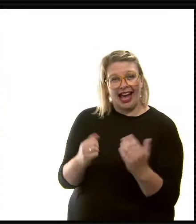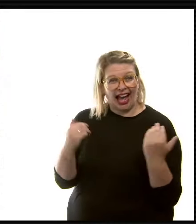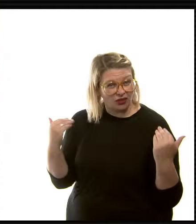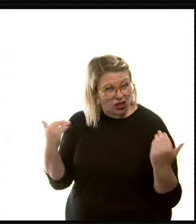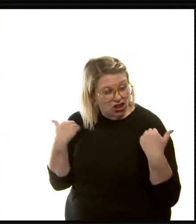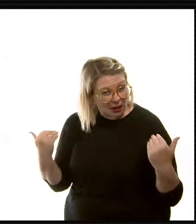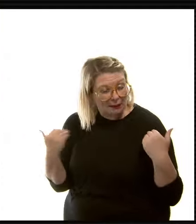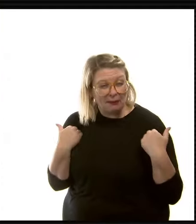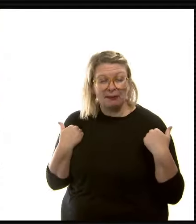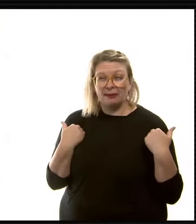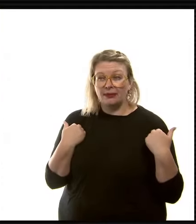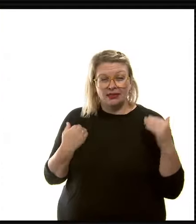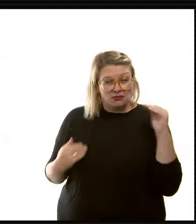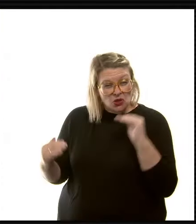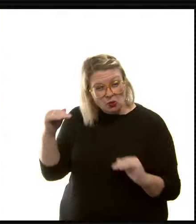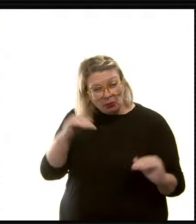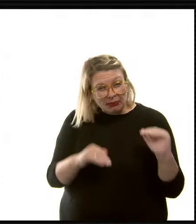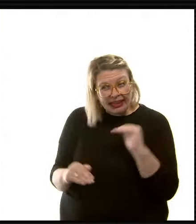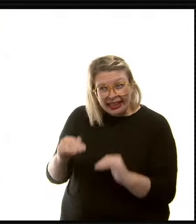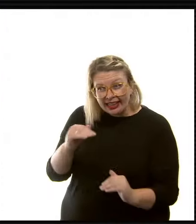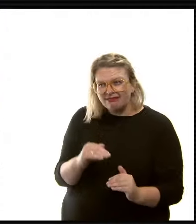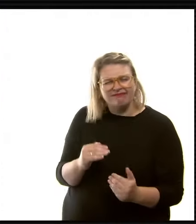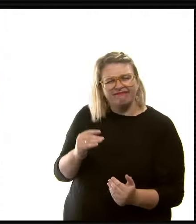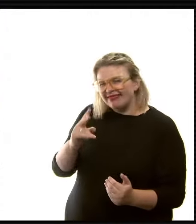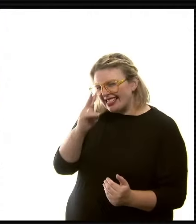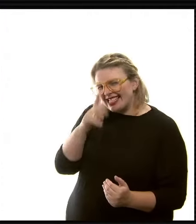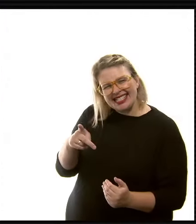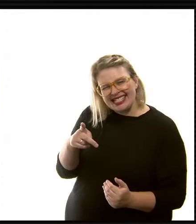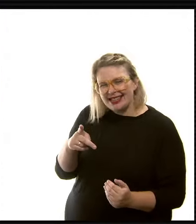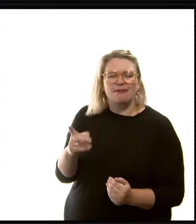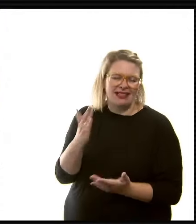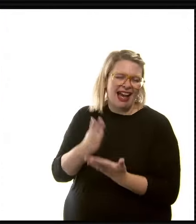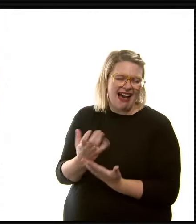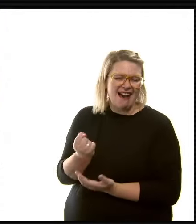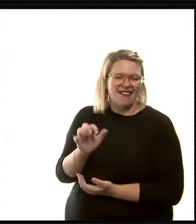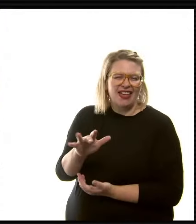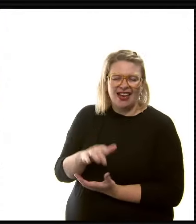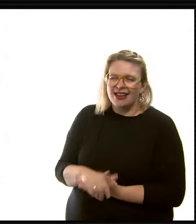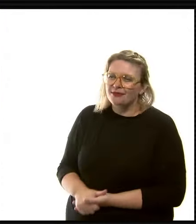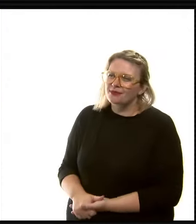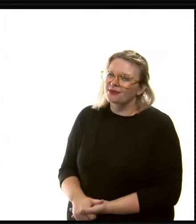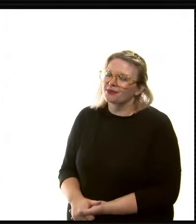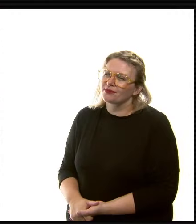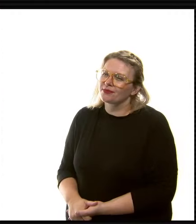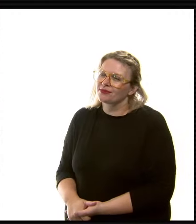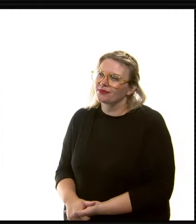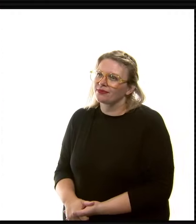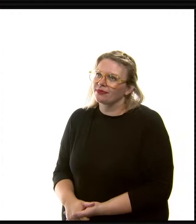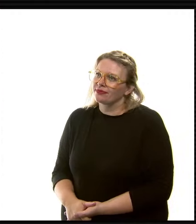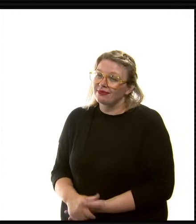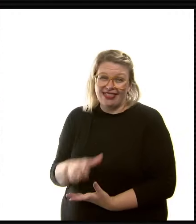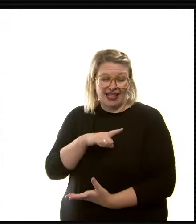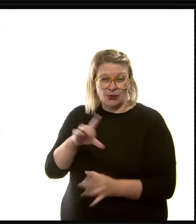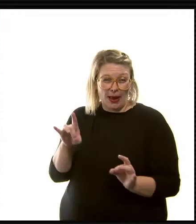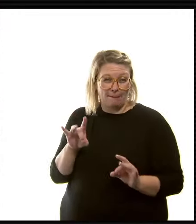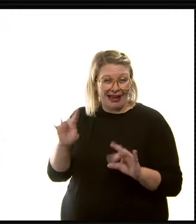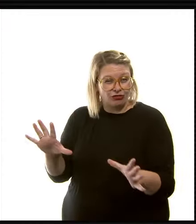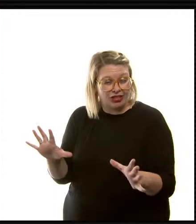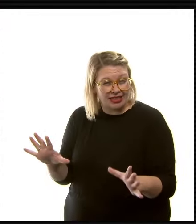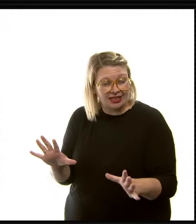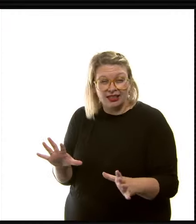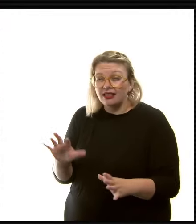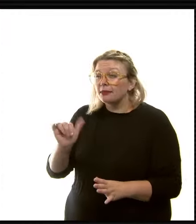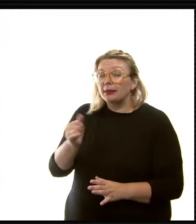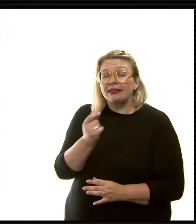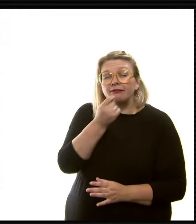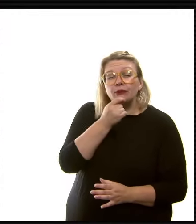lap pool. Look at that. You can't really see it, but still, you know what I mean. But you know what? That just shows the magic of Lego bricks. Whether you have just a few